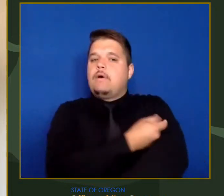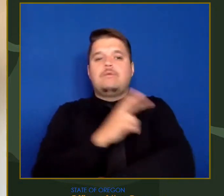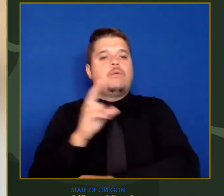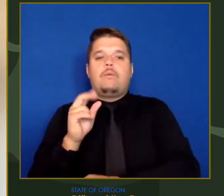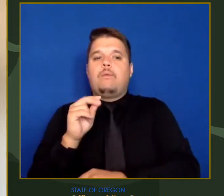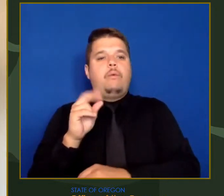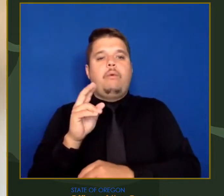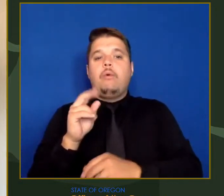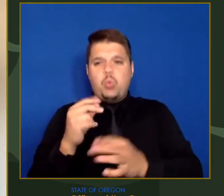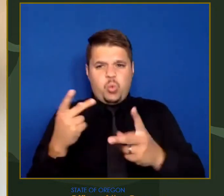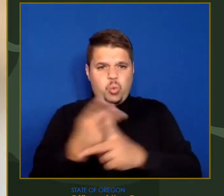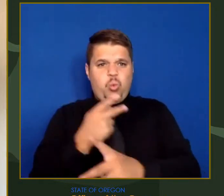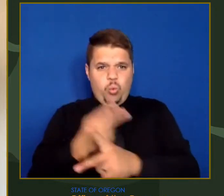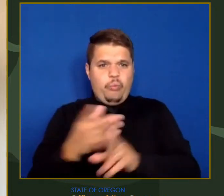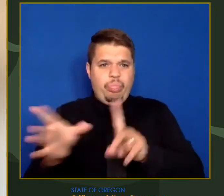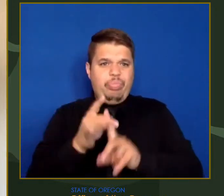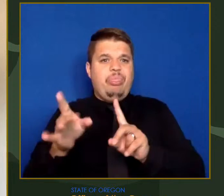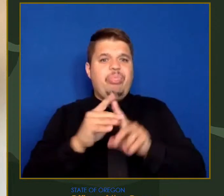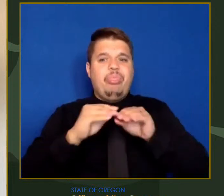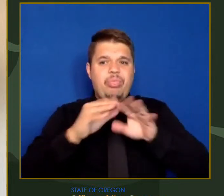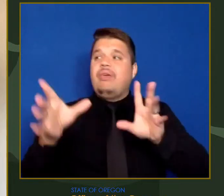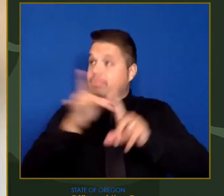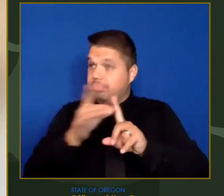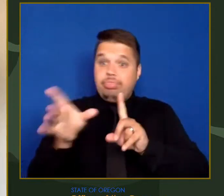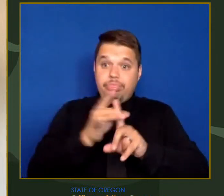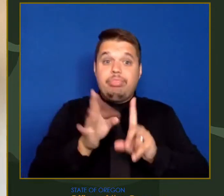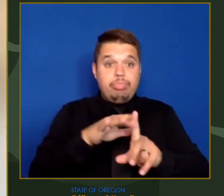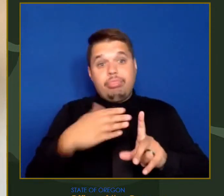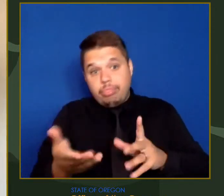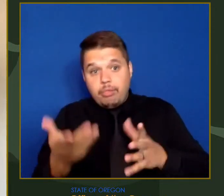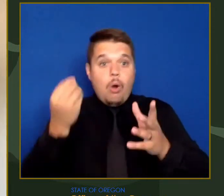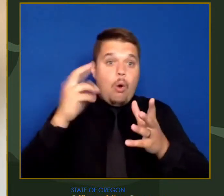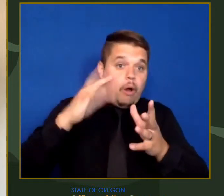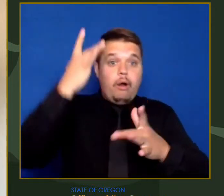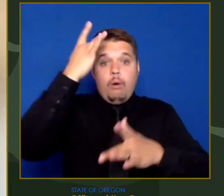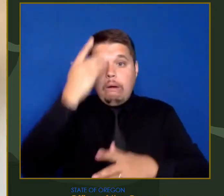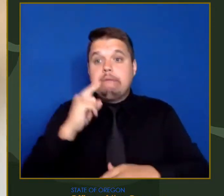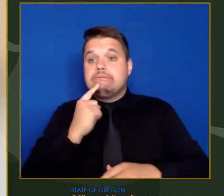would encourage all of our fellow Oregonians to take home from this.